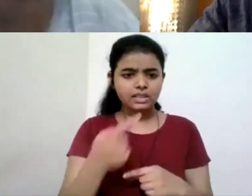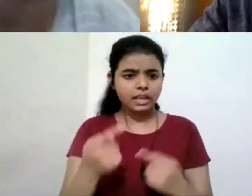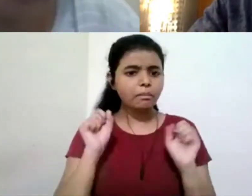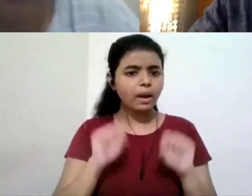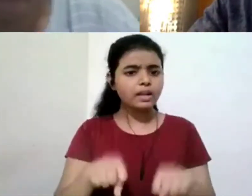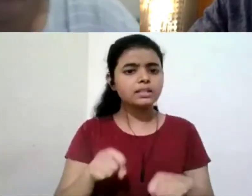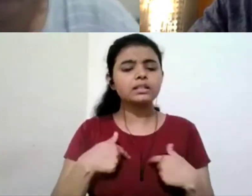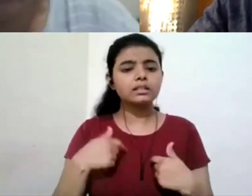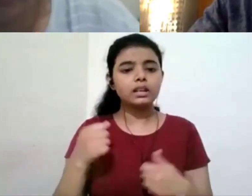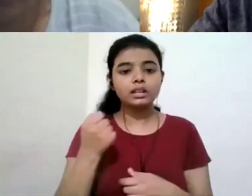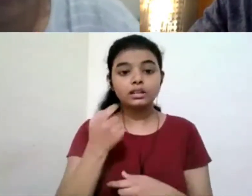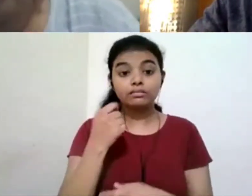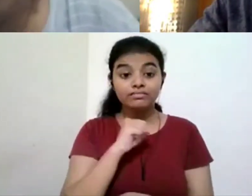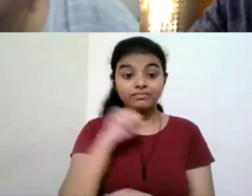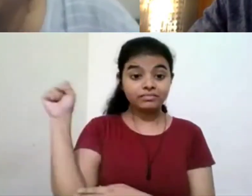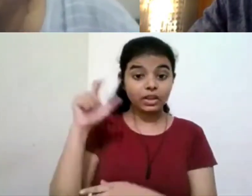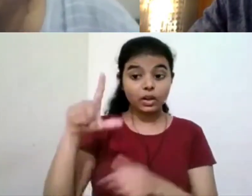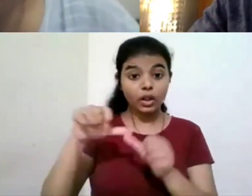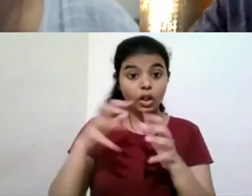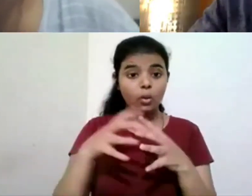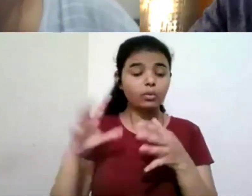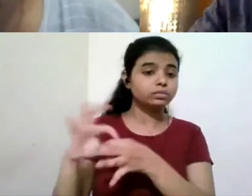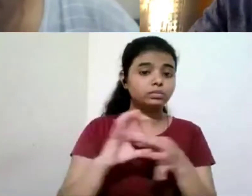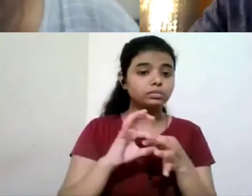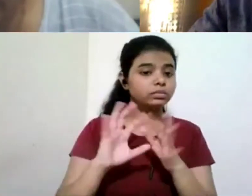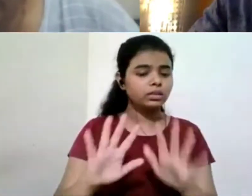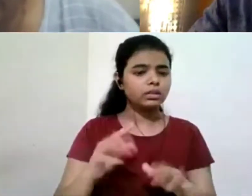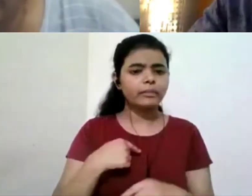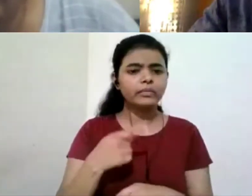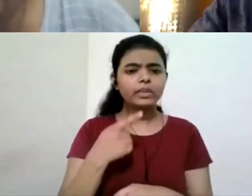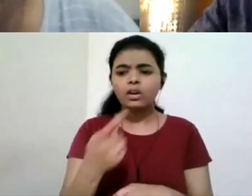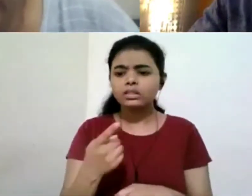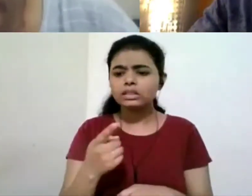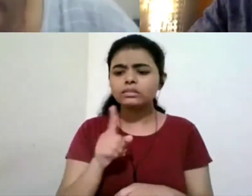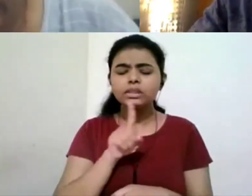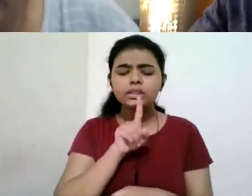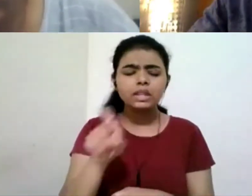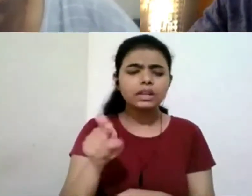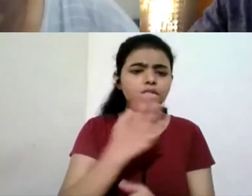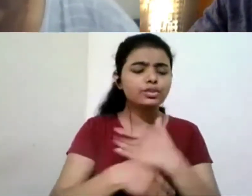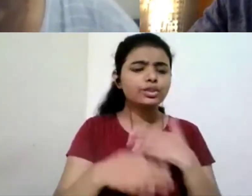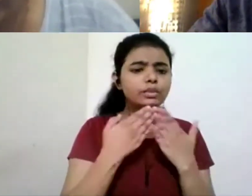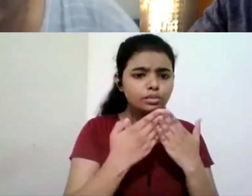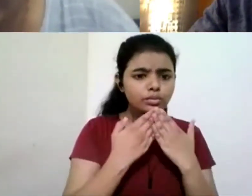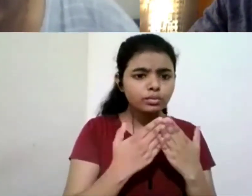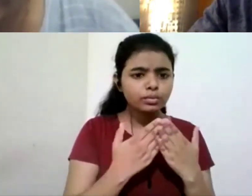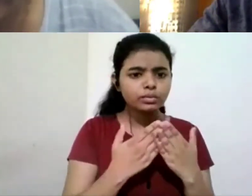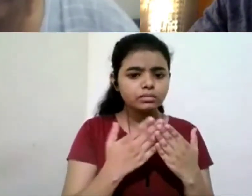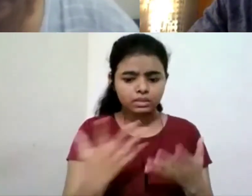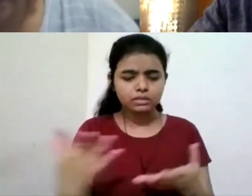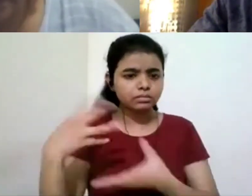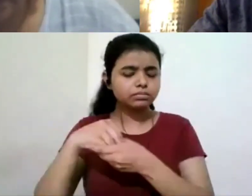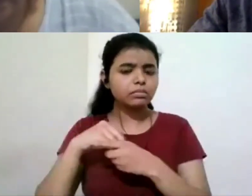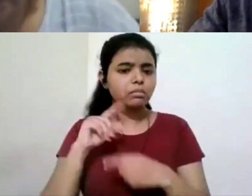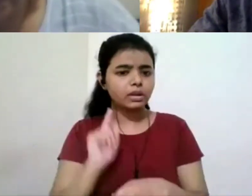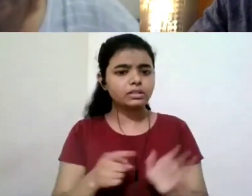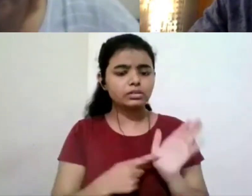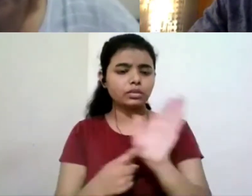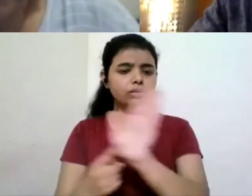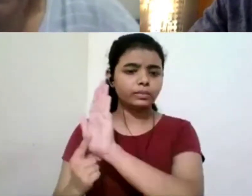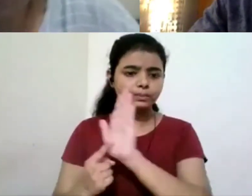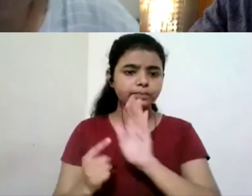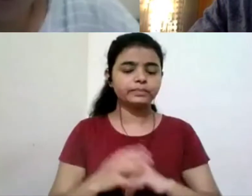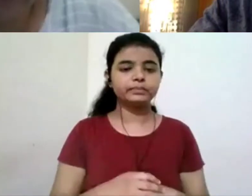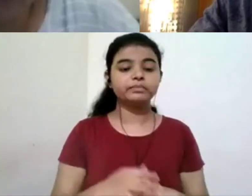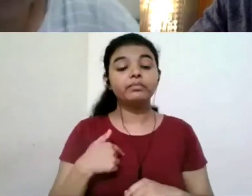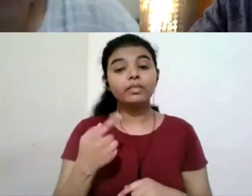that should be engaging with the law? Why is it that I'm asking for disability studies to come to the forefront?